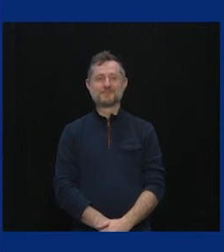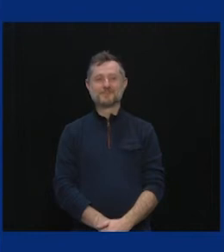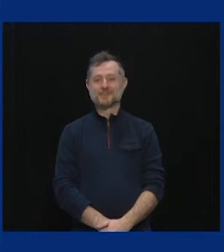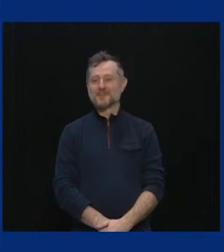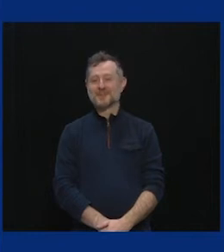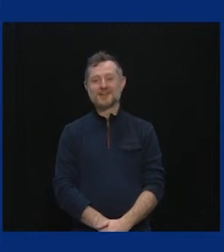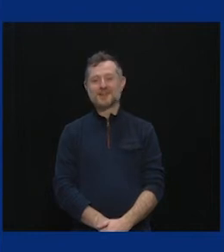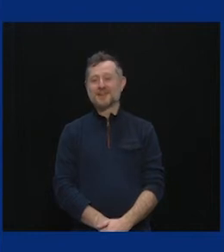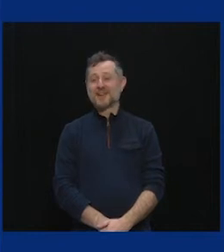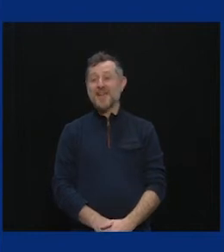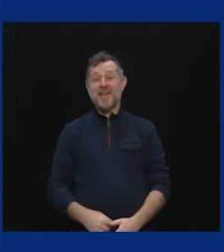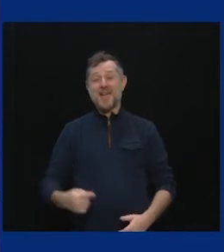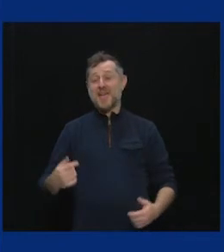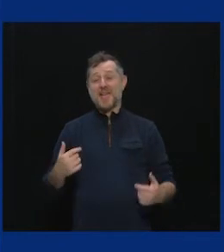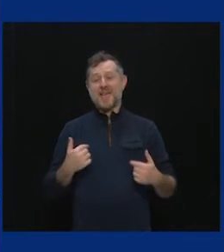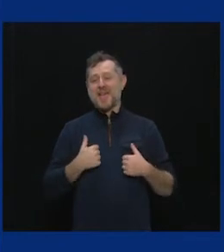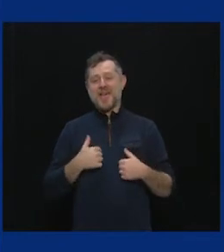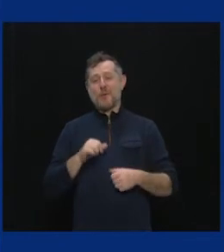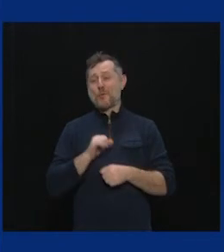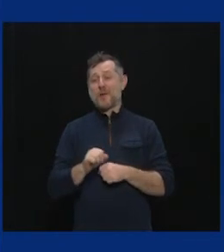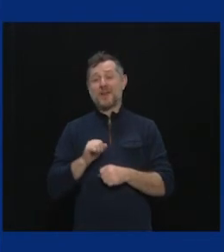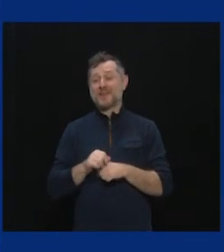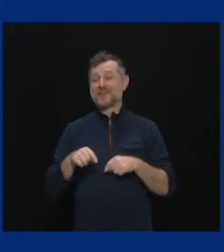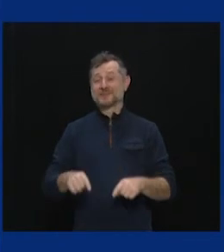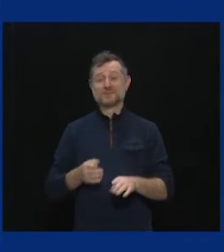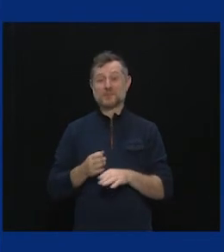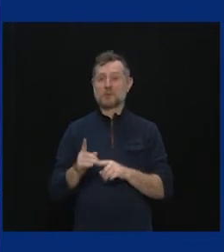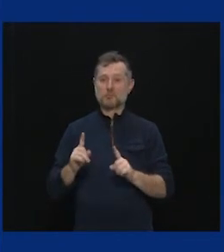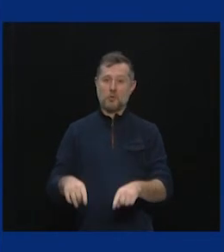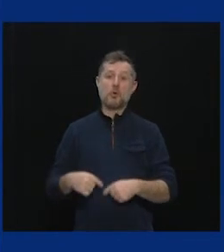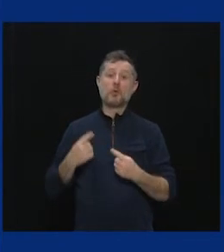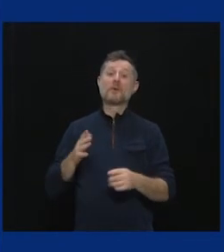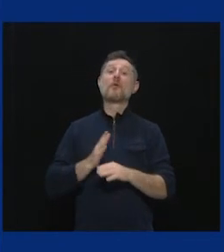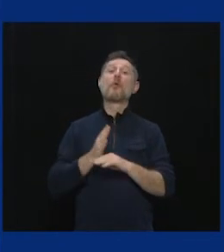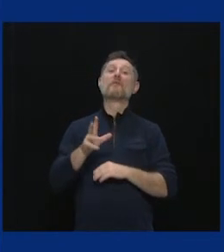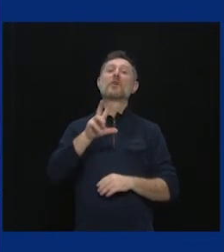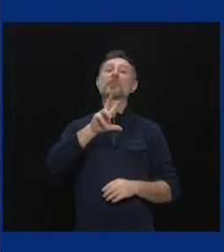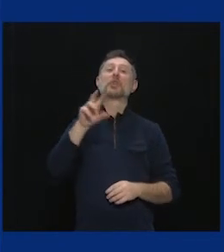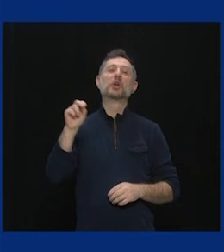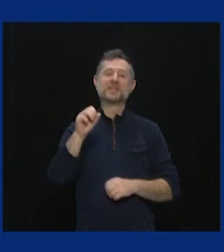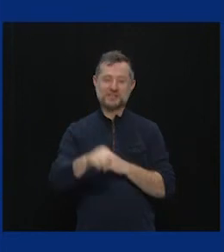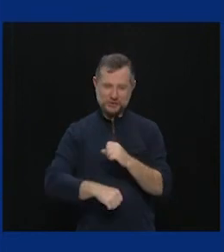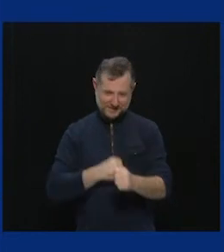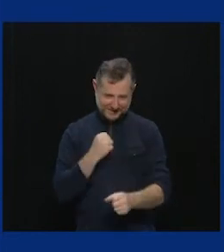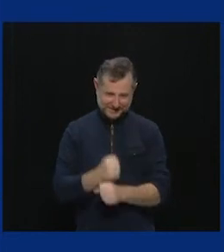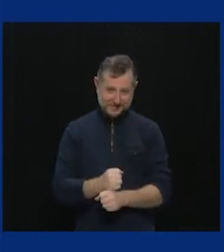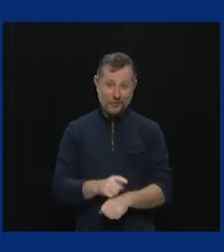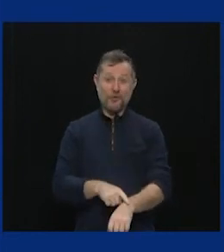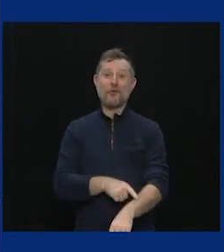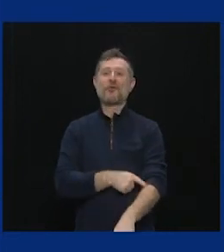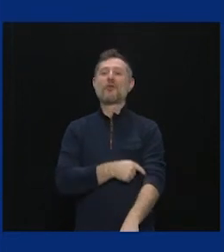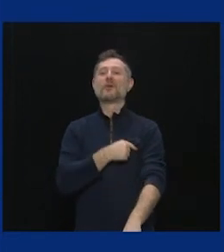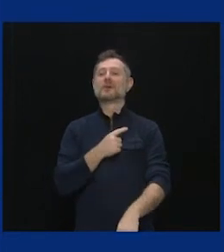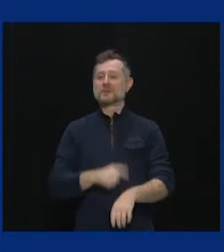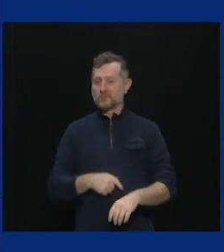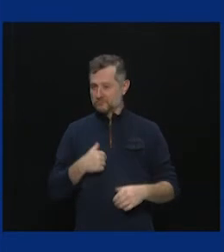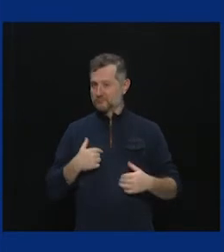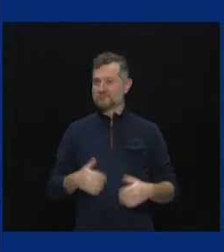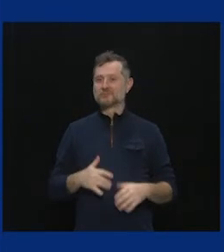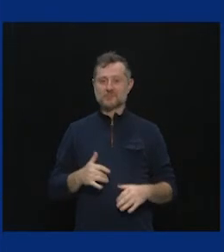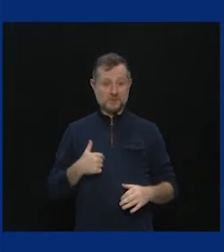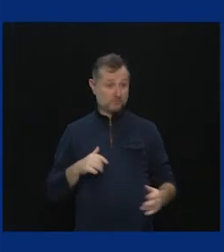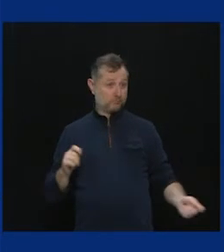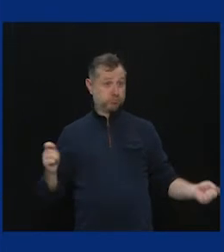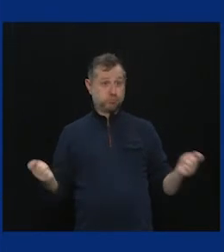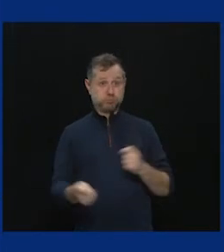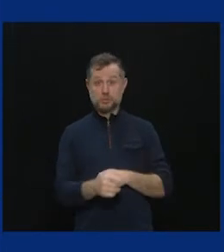I've been in this industry for 30 plus years now. It's been a long time. My goodness, how things have changed. And now we